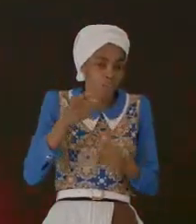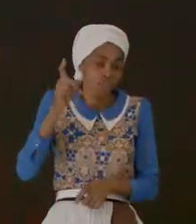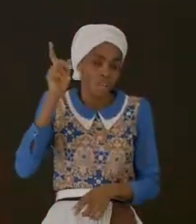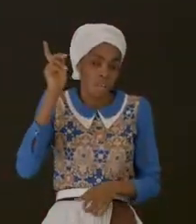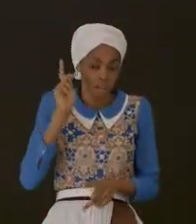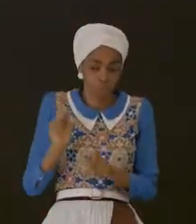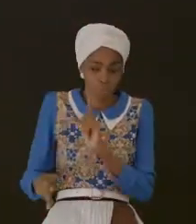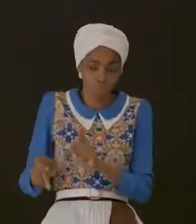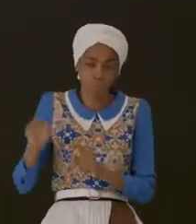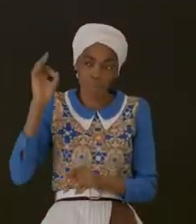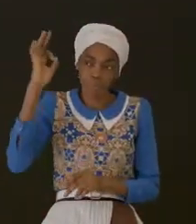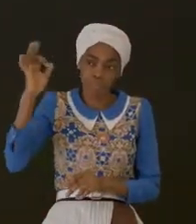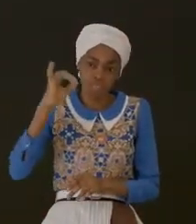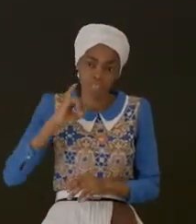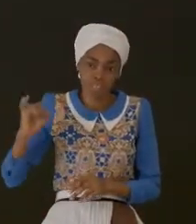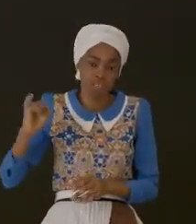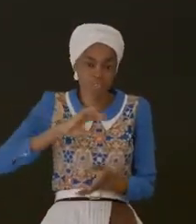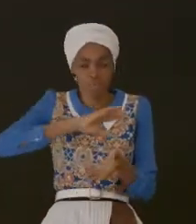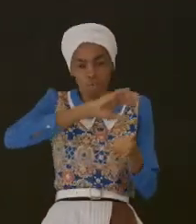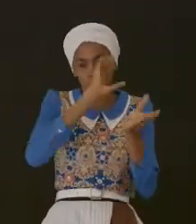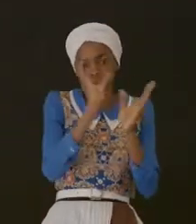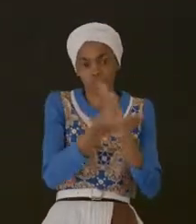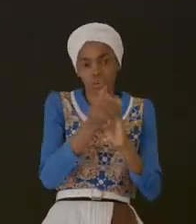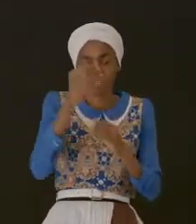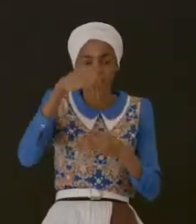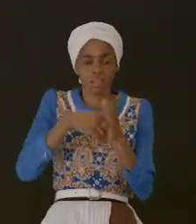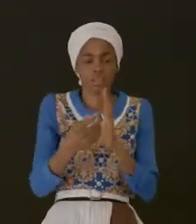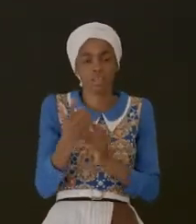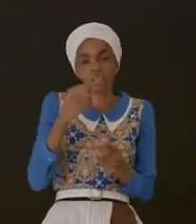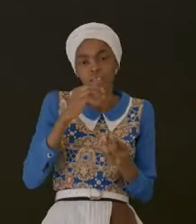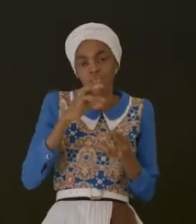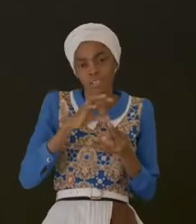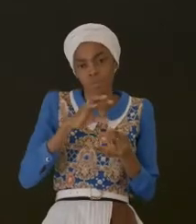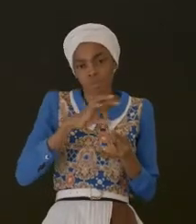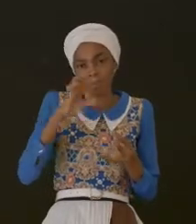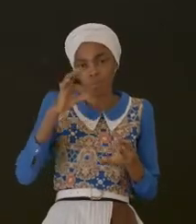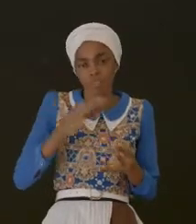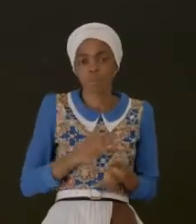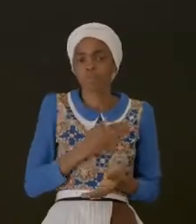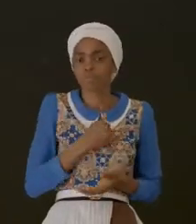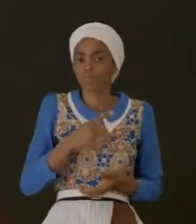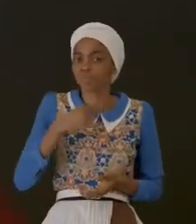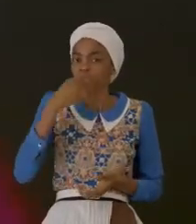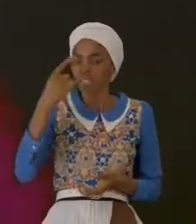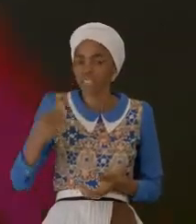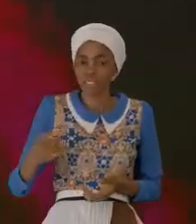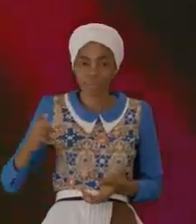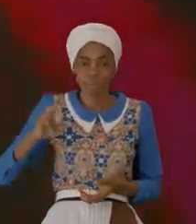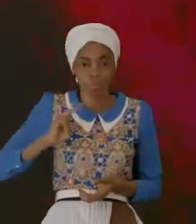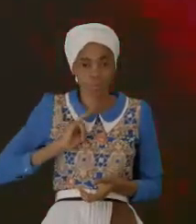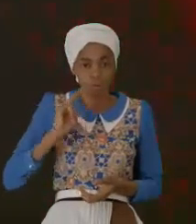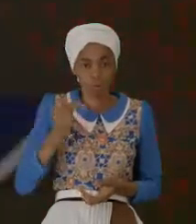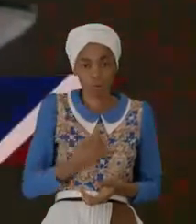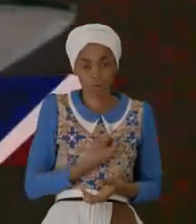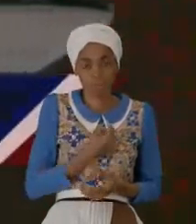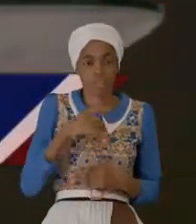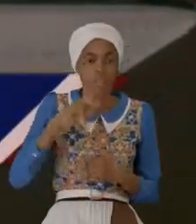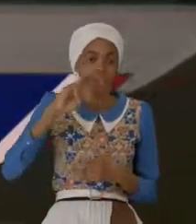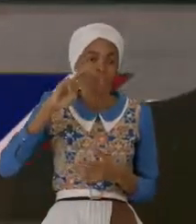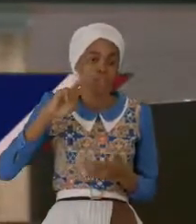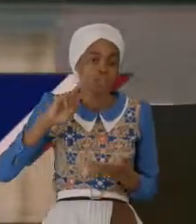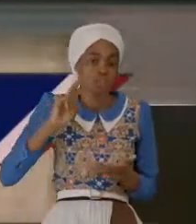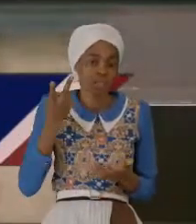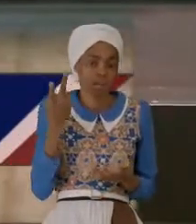conversion in the spirit it helps us in a second Timothy chapter